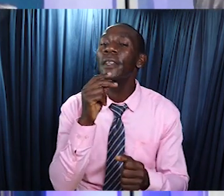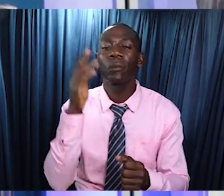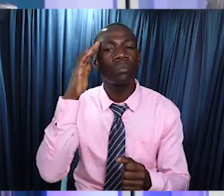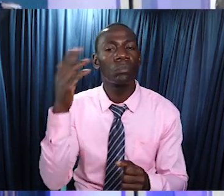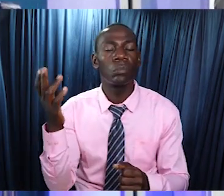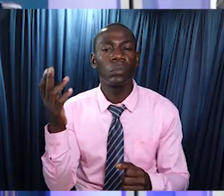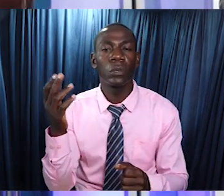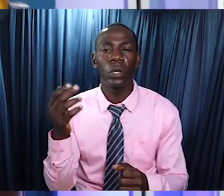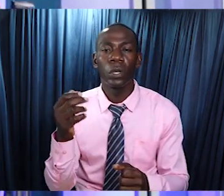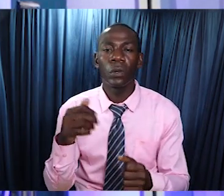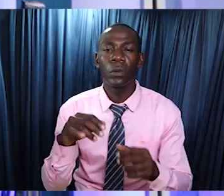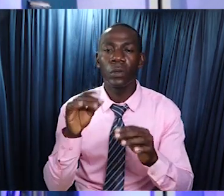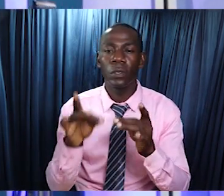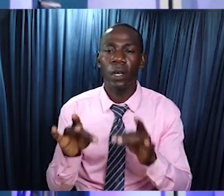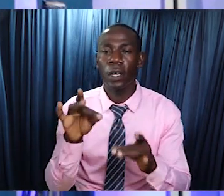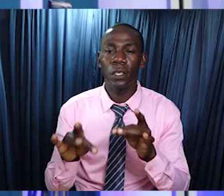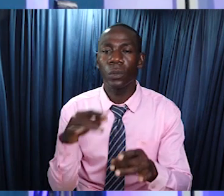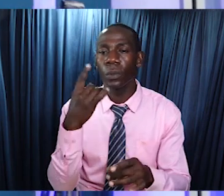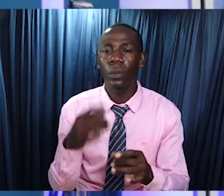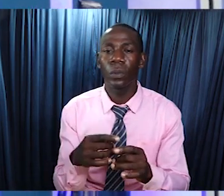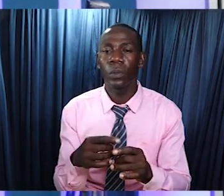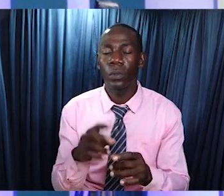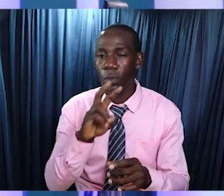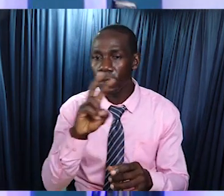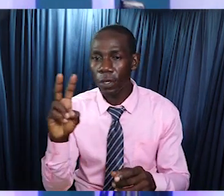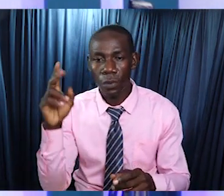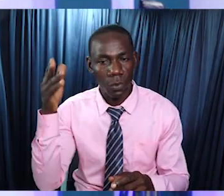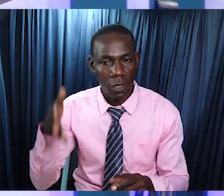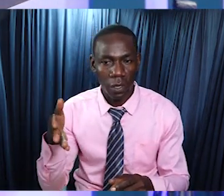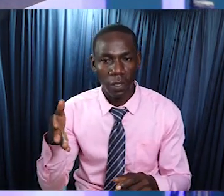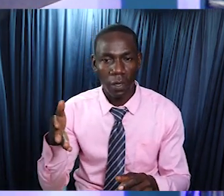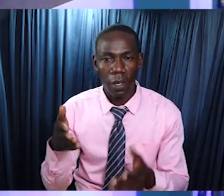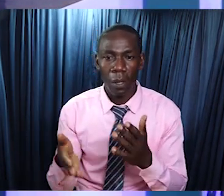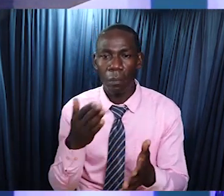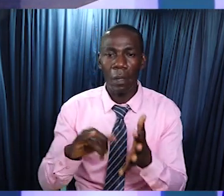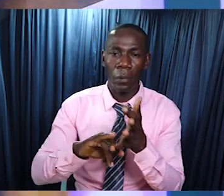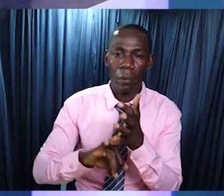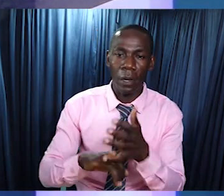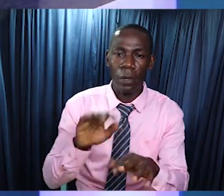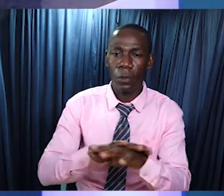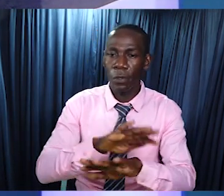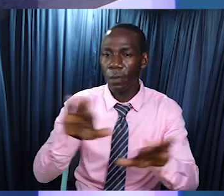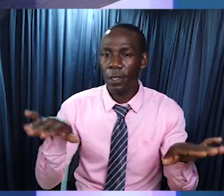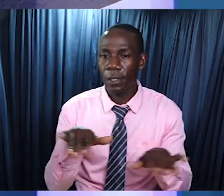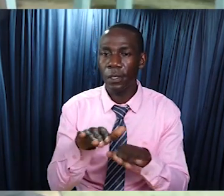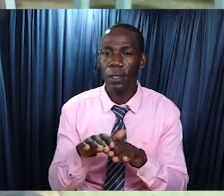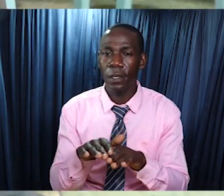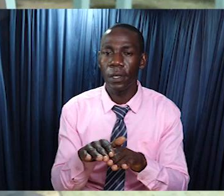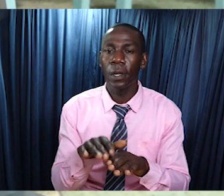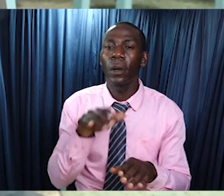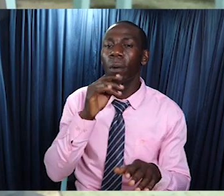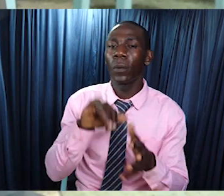with her father, you never knew. Ulihukumu nani? Whom did you condemn? Leo utaona. Today you'll see. Waweza kuwa tu umeolewa mahali pazuri. Maybe you are married in a very good